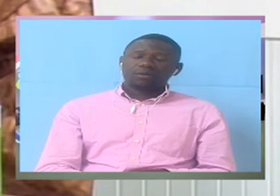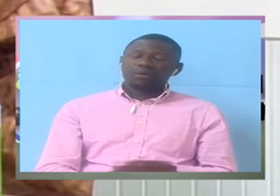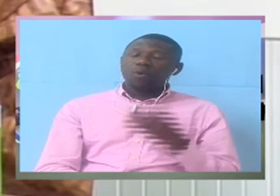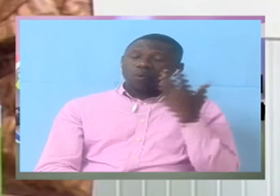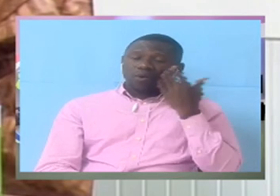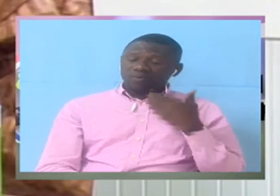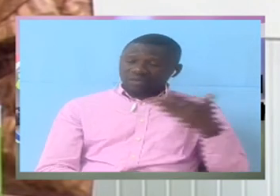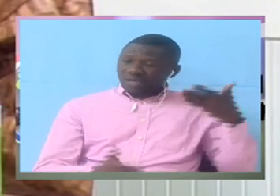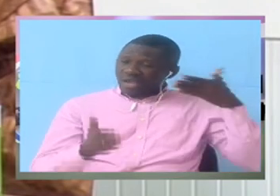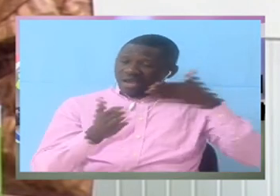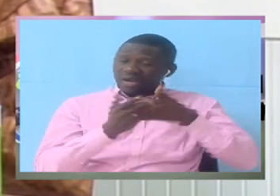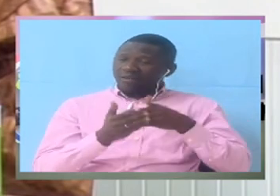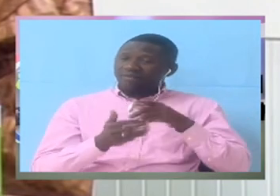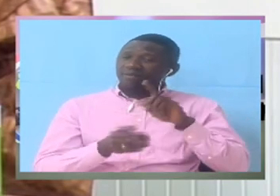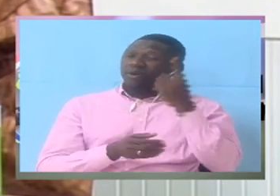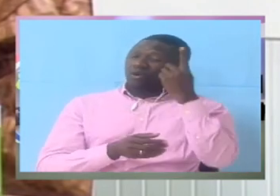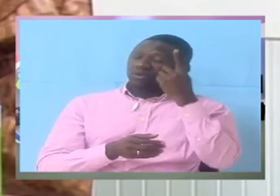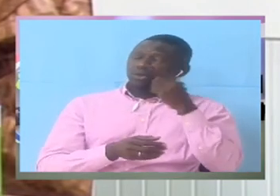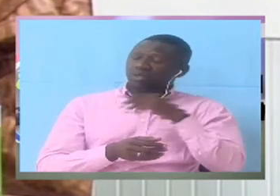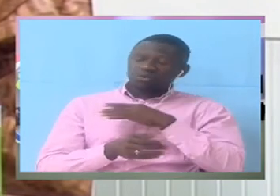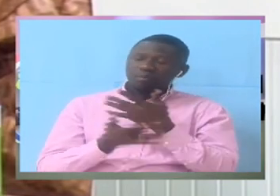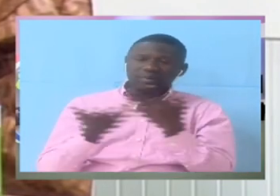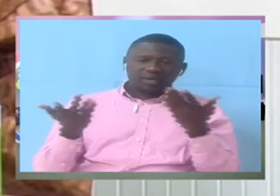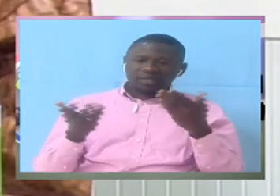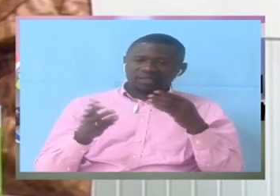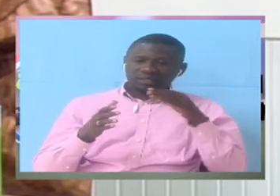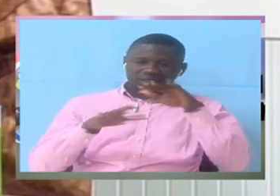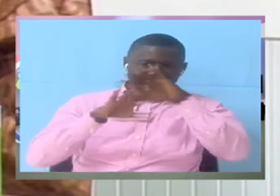initially arrived, there were not many generals.